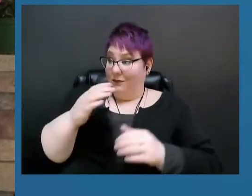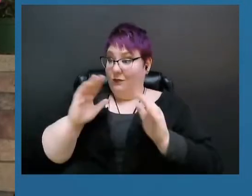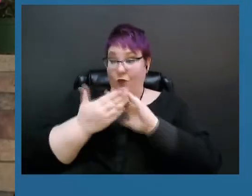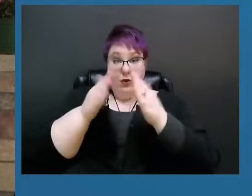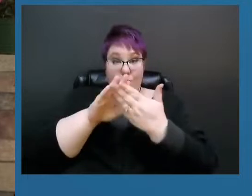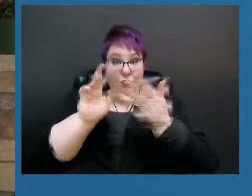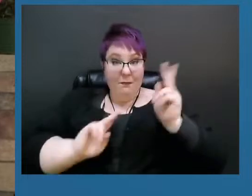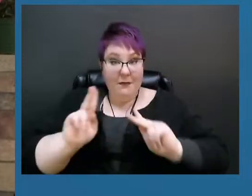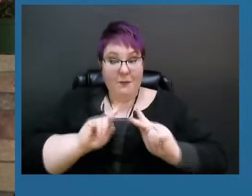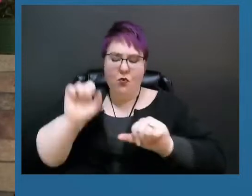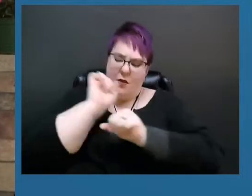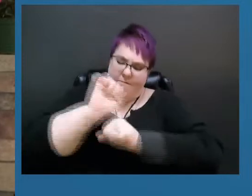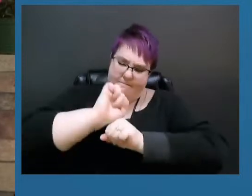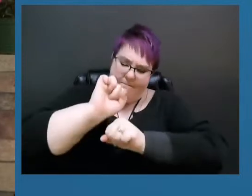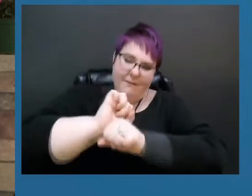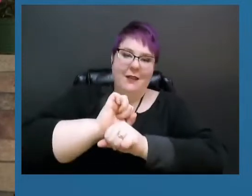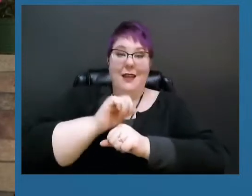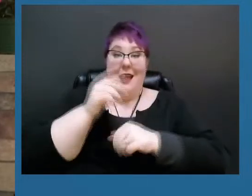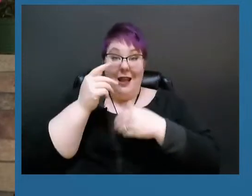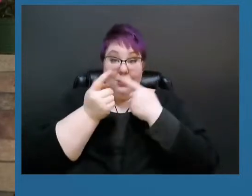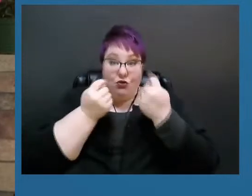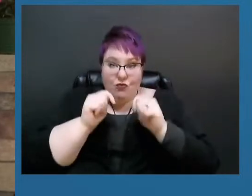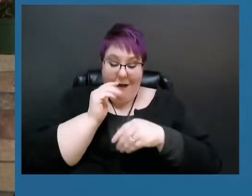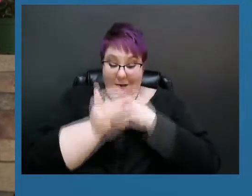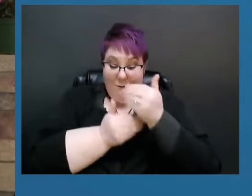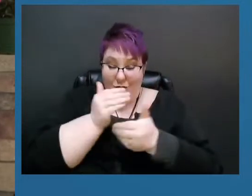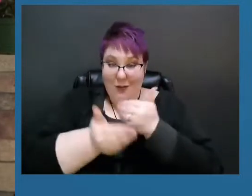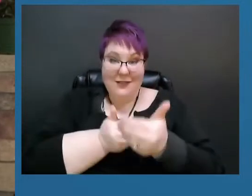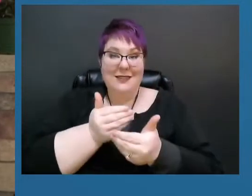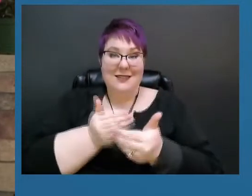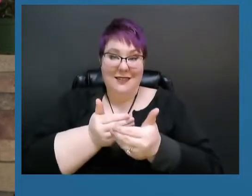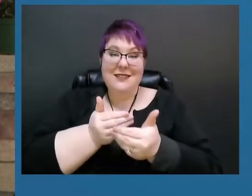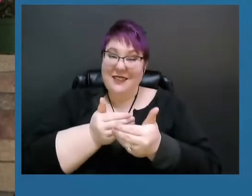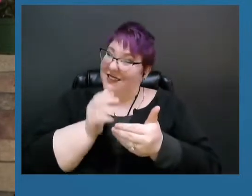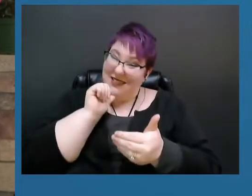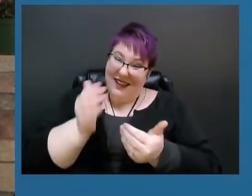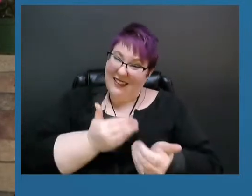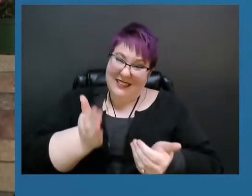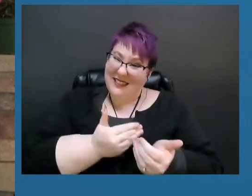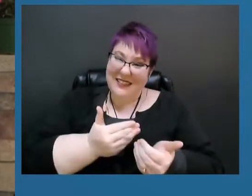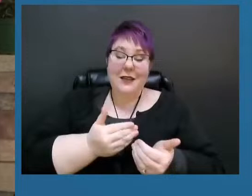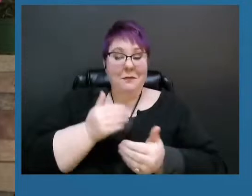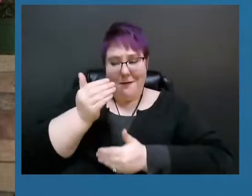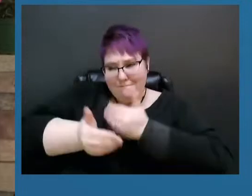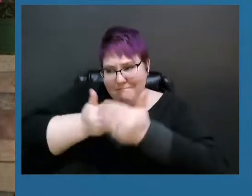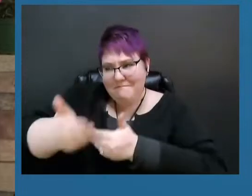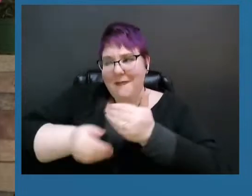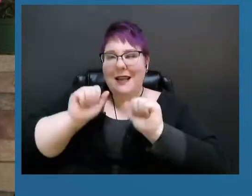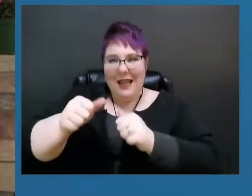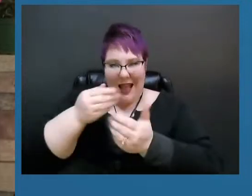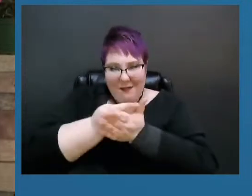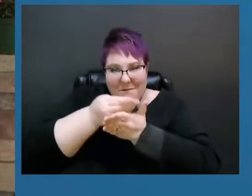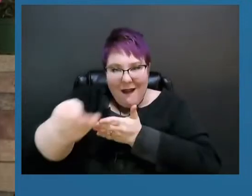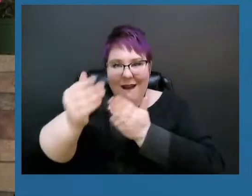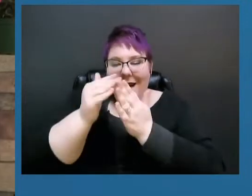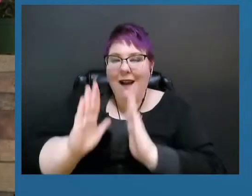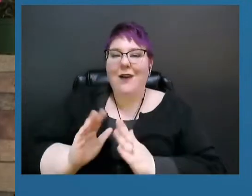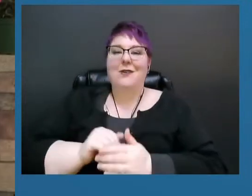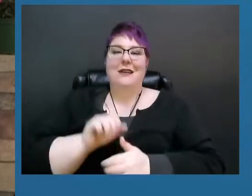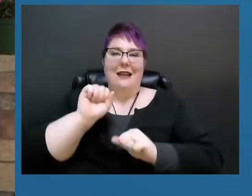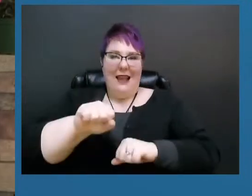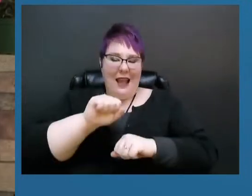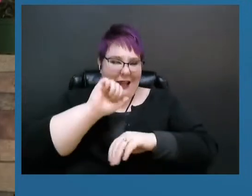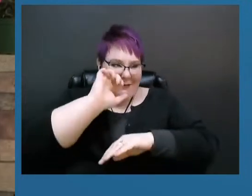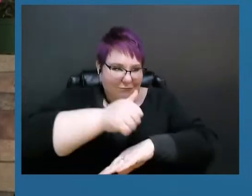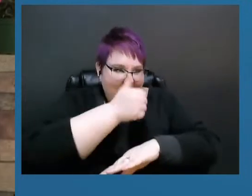working hard through that homebuyer process, it's not easy, can purchase their own homes, can secure their financial futures, and then